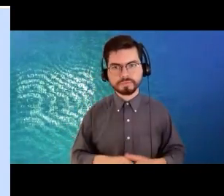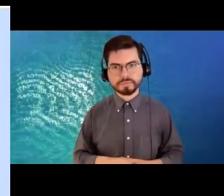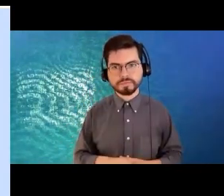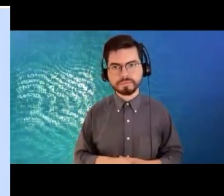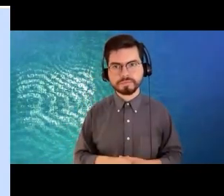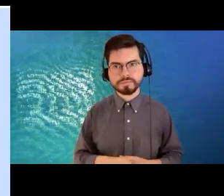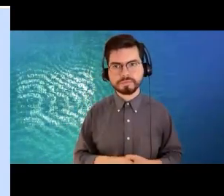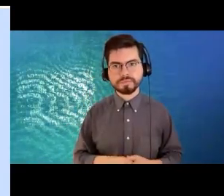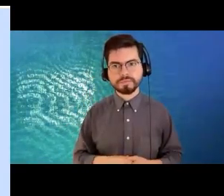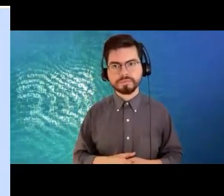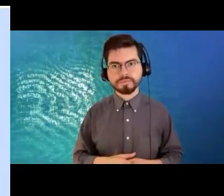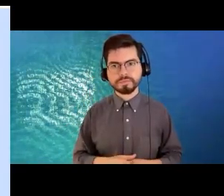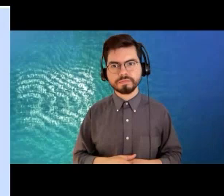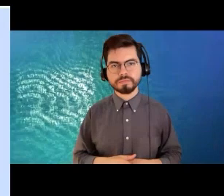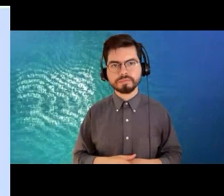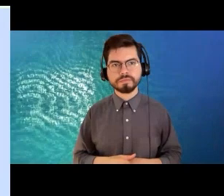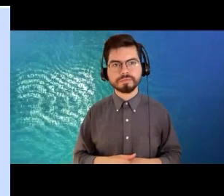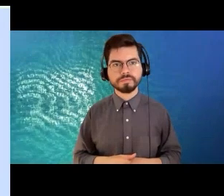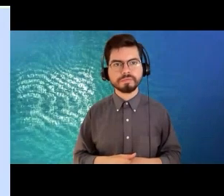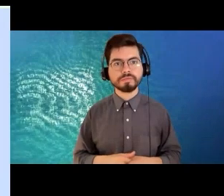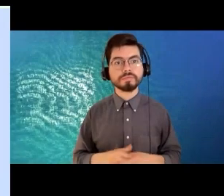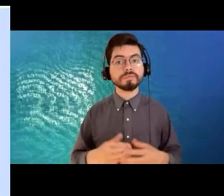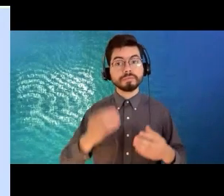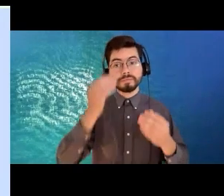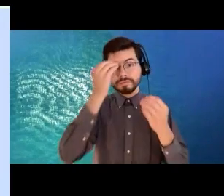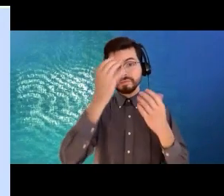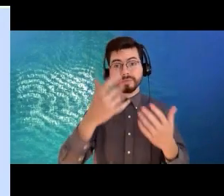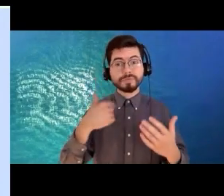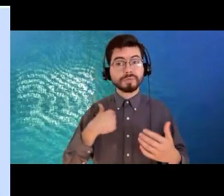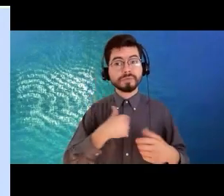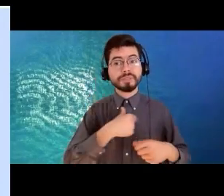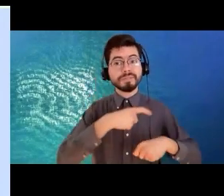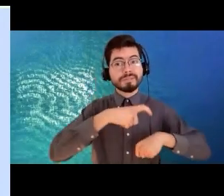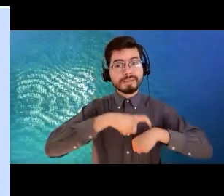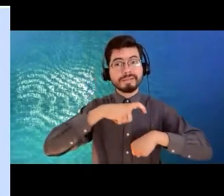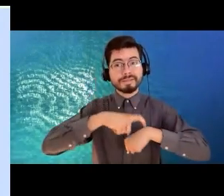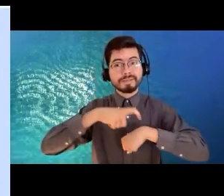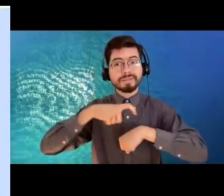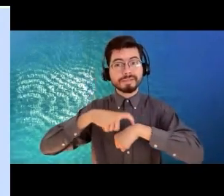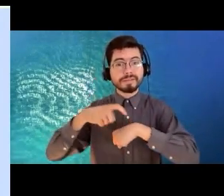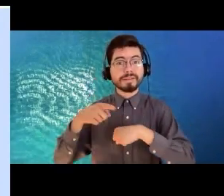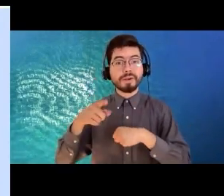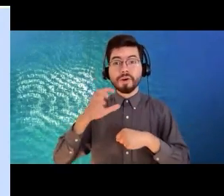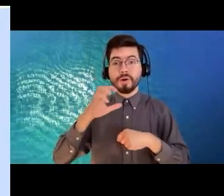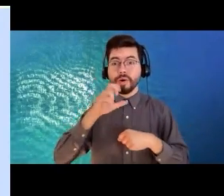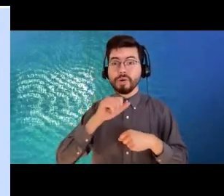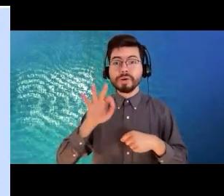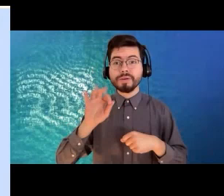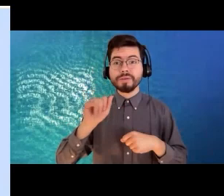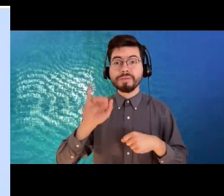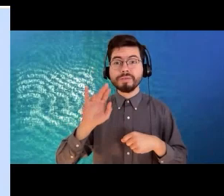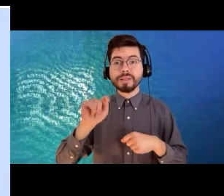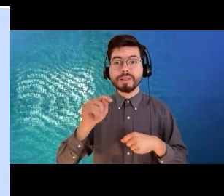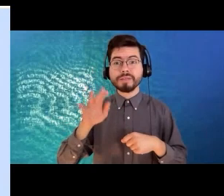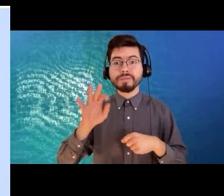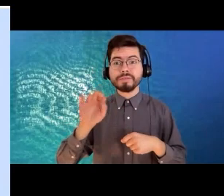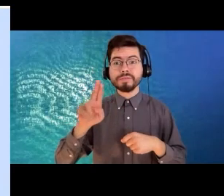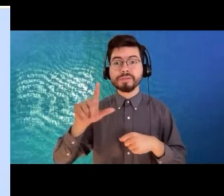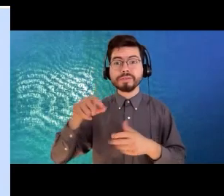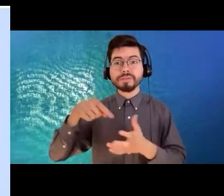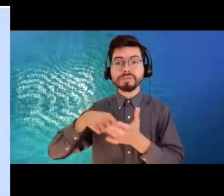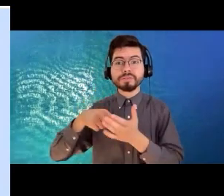All right. I just want you to know we timed things so well that Old Faithful is due at 10:05. So when your break happens at 10, run